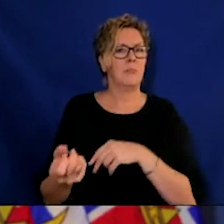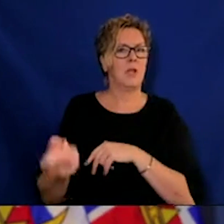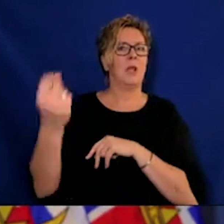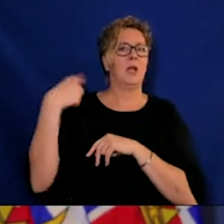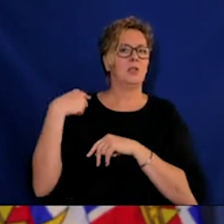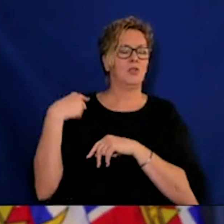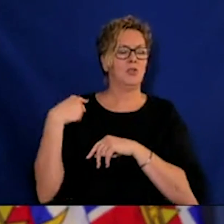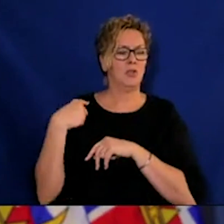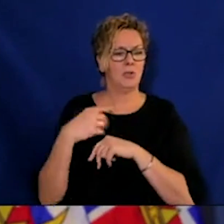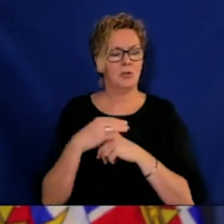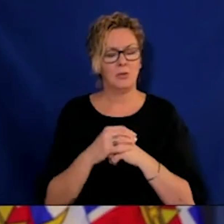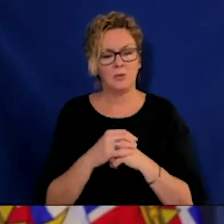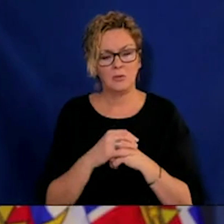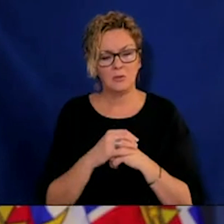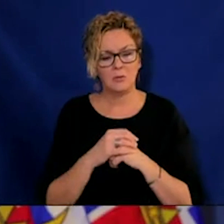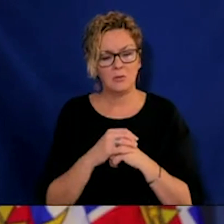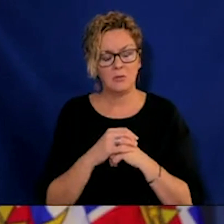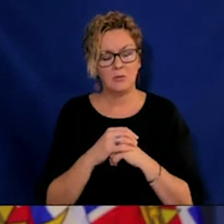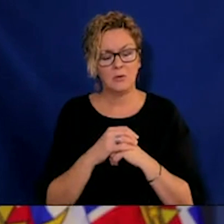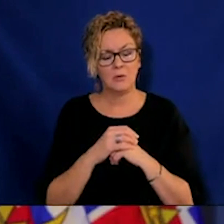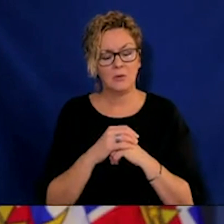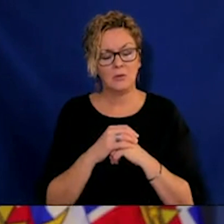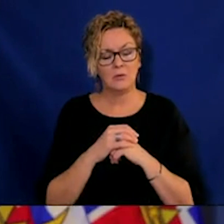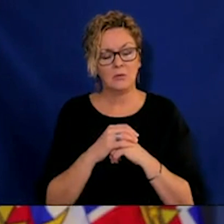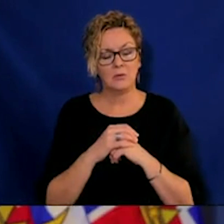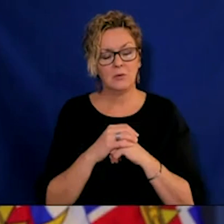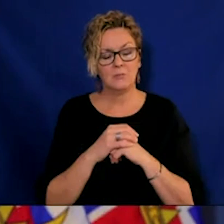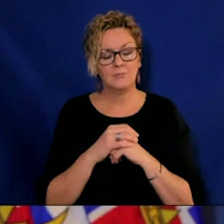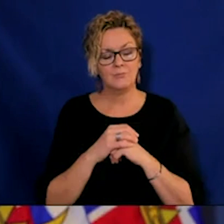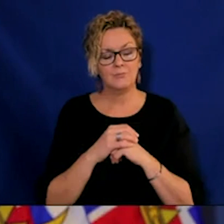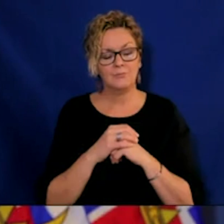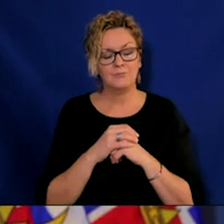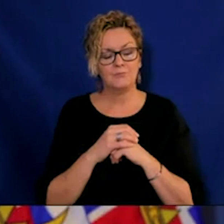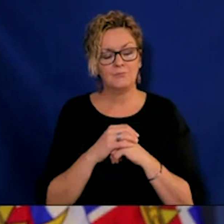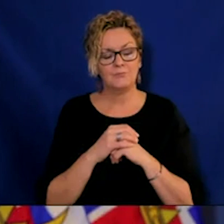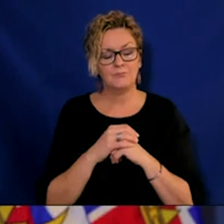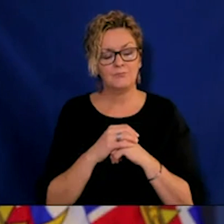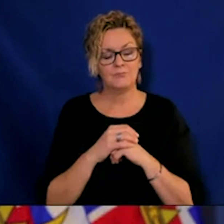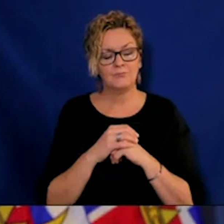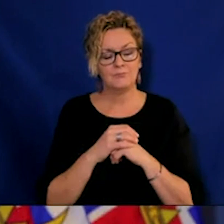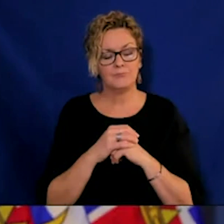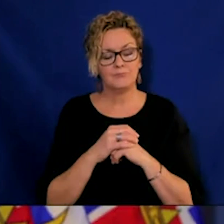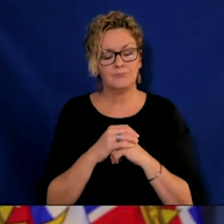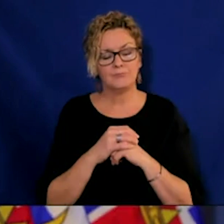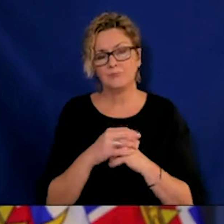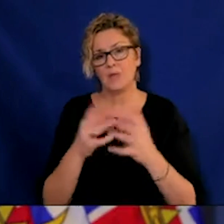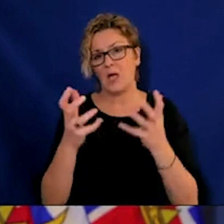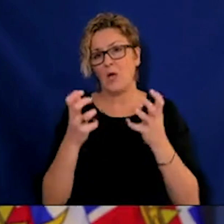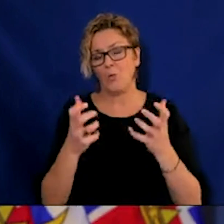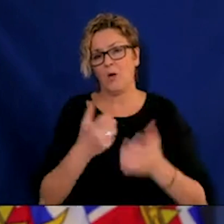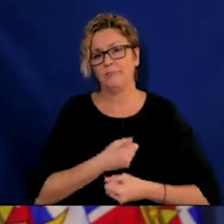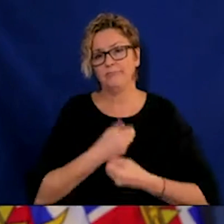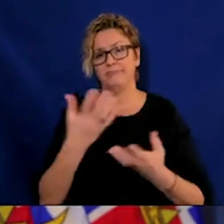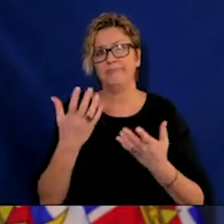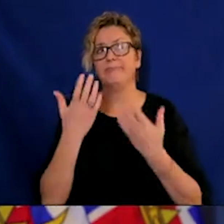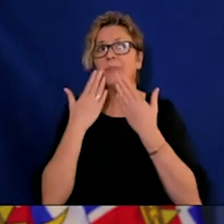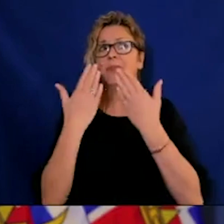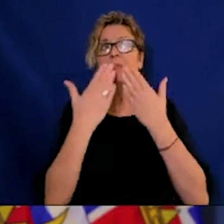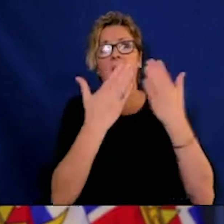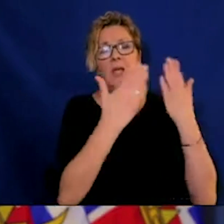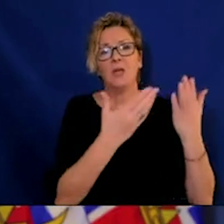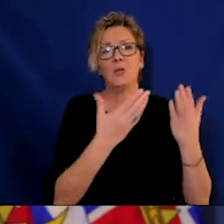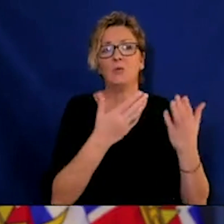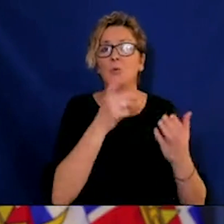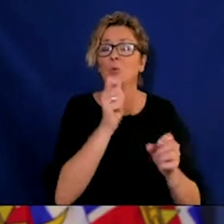community providers such as nurse practitioners. Most importantly in that, and I wish to express my appreciation to the pharmacy